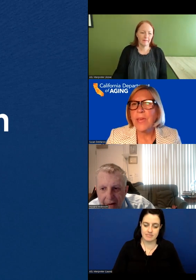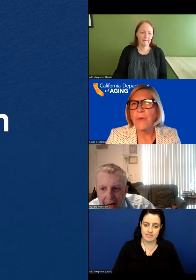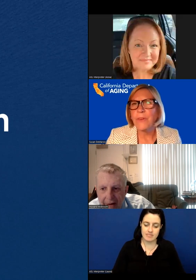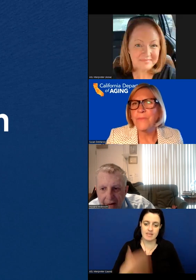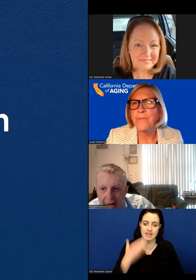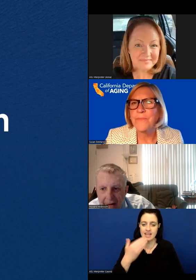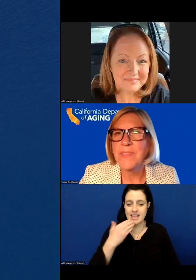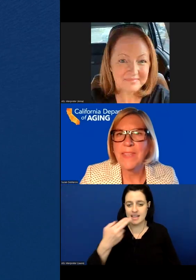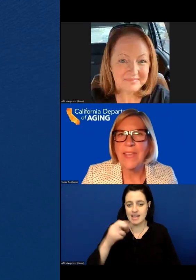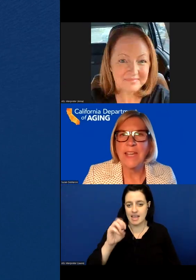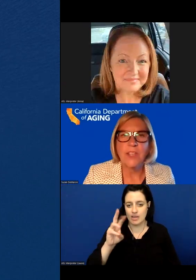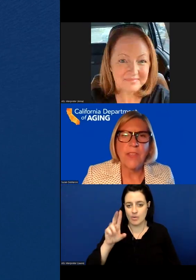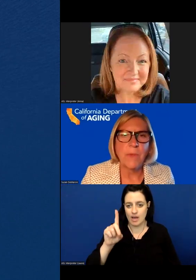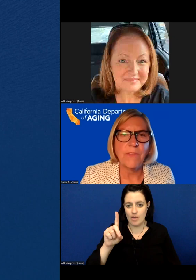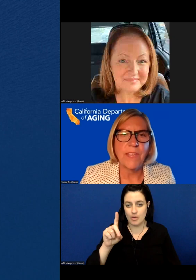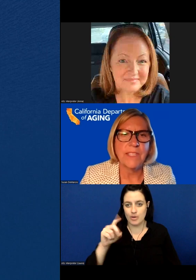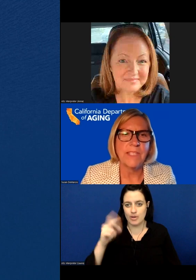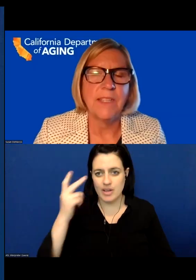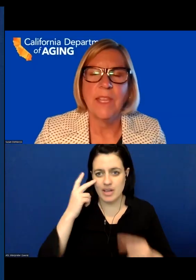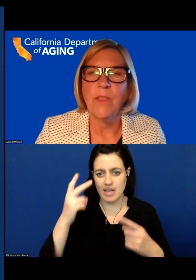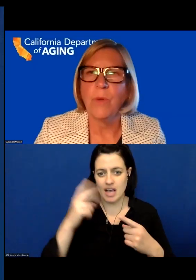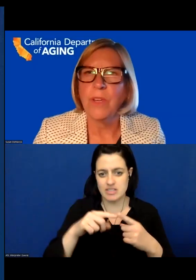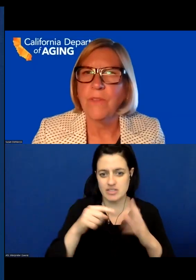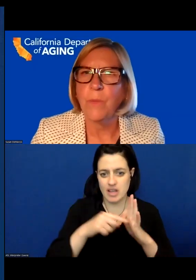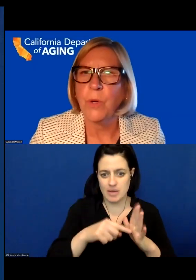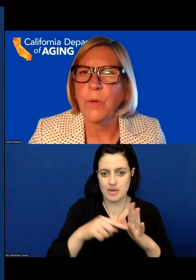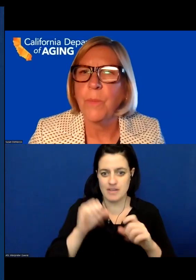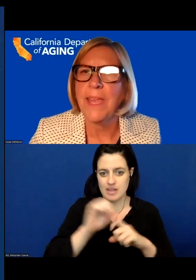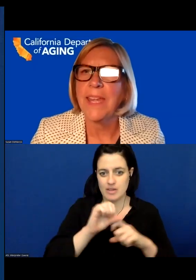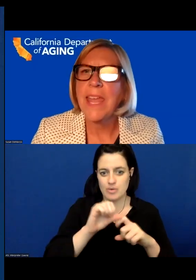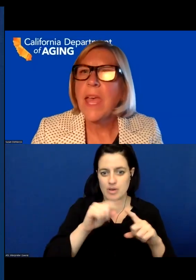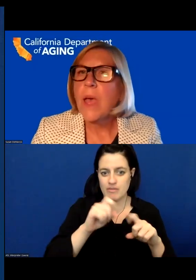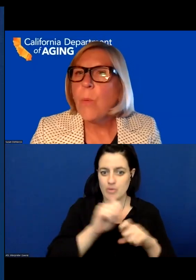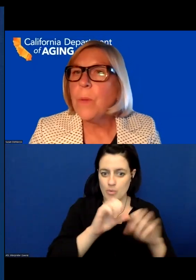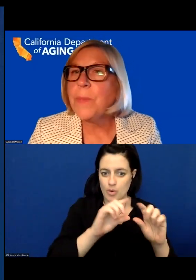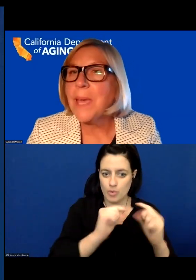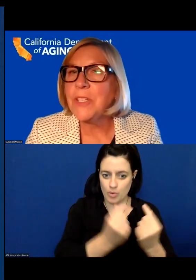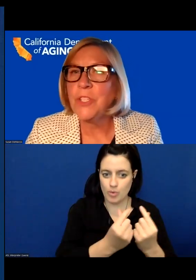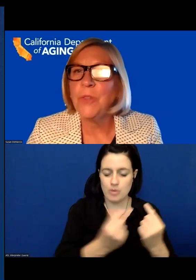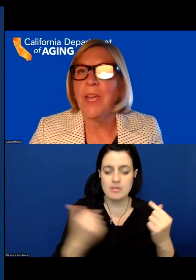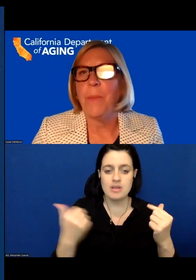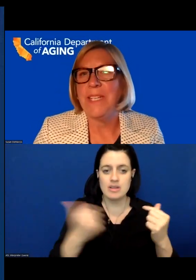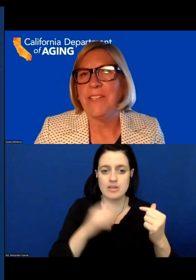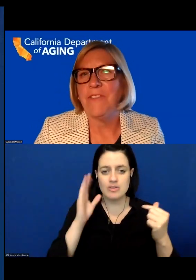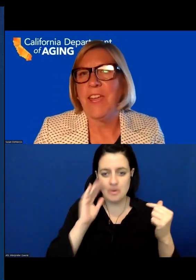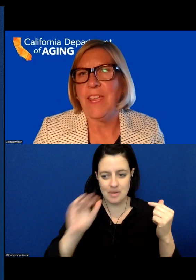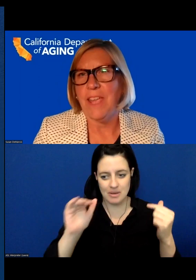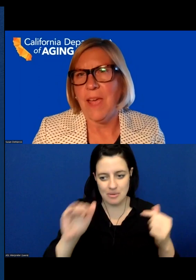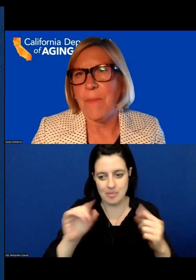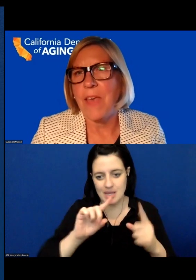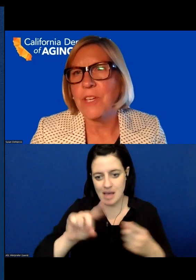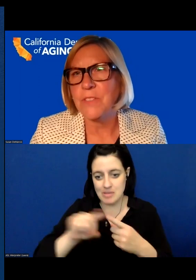Thank you, Howard. And I saw that reflected in the work of the work group, and we'll be coming to you to help